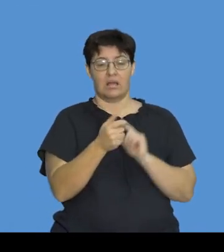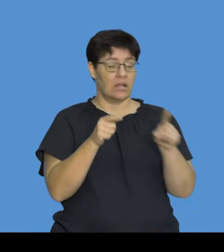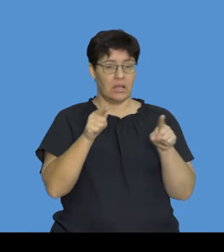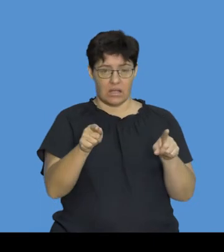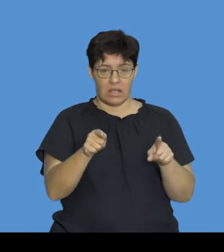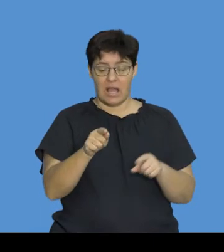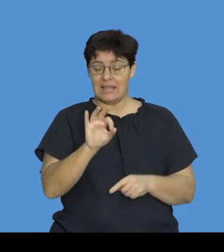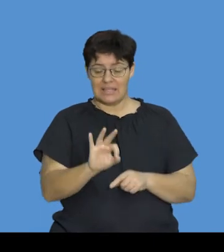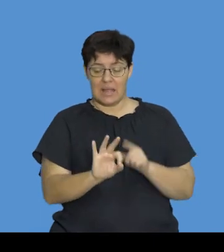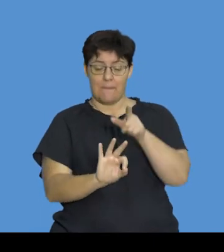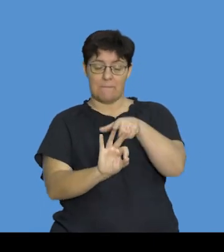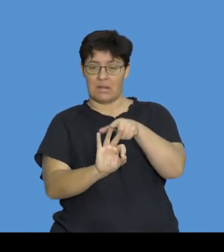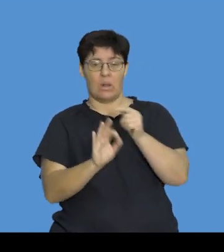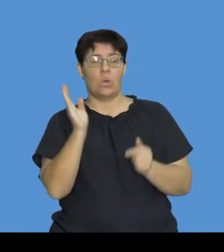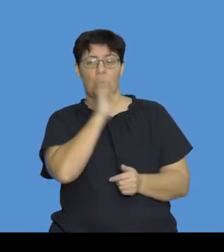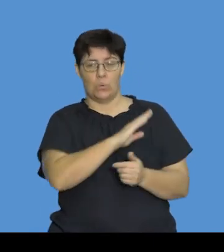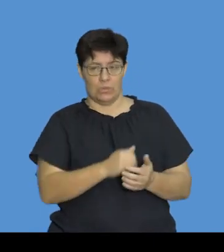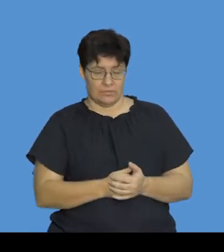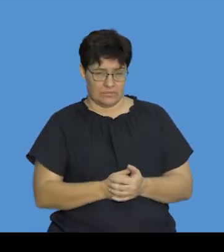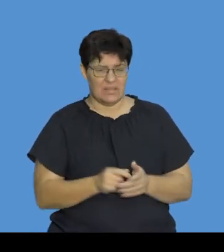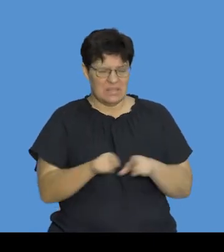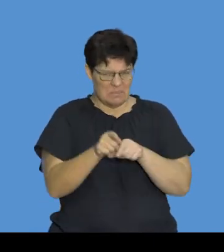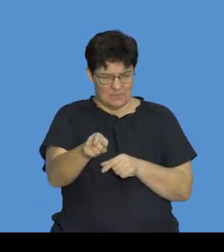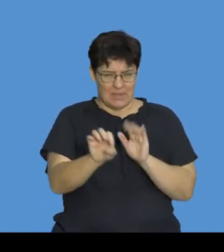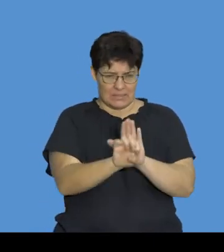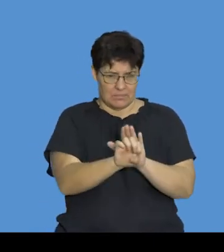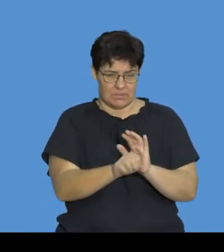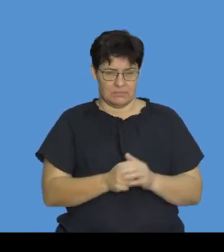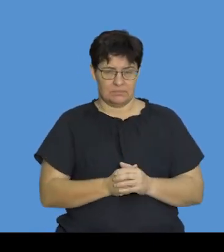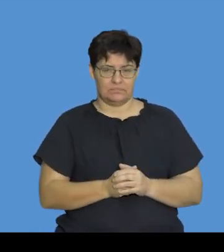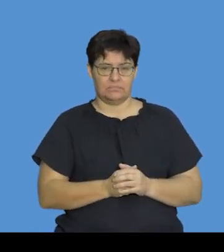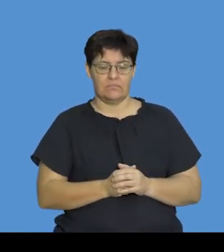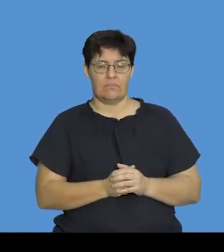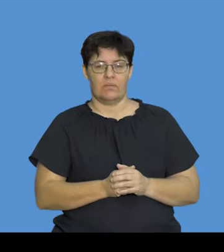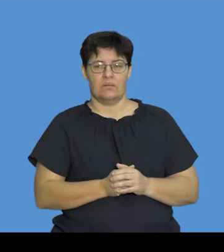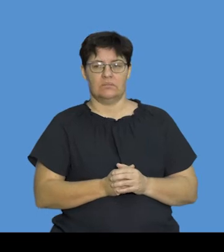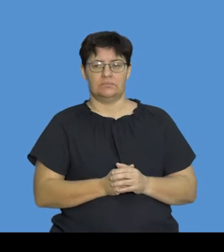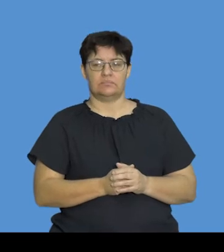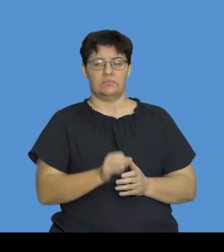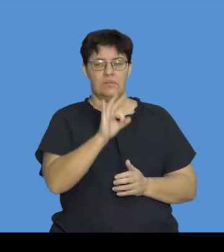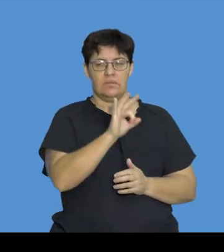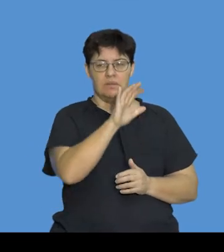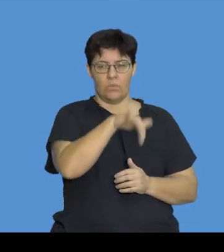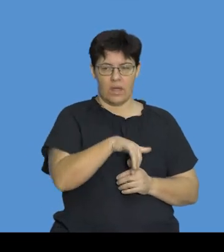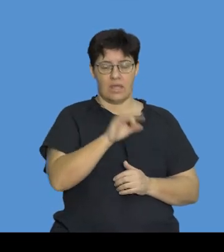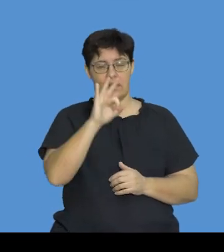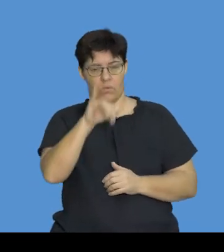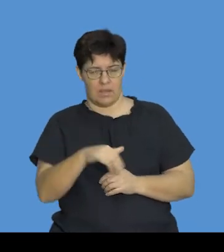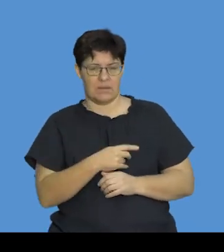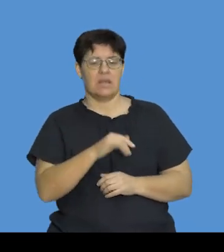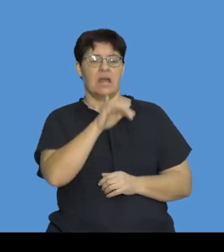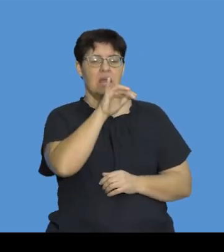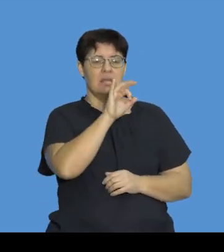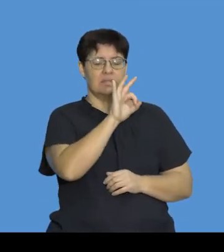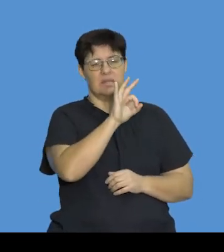the middle term, like this example. So in this example, multiply the 3y and the 3y, so it's 3